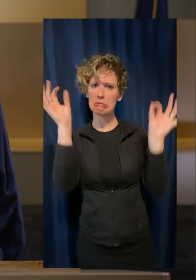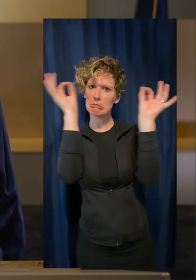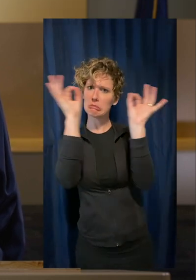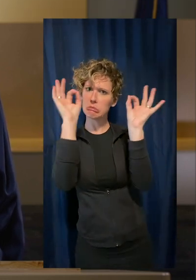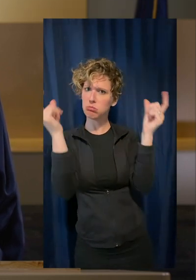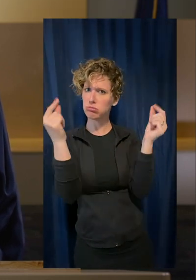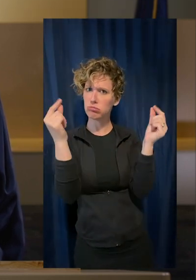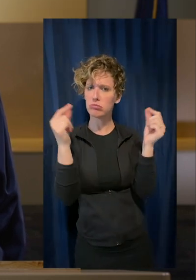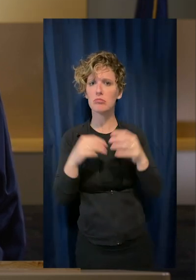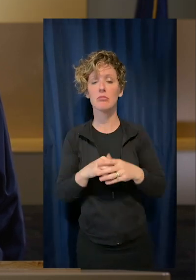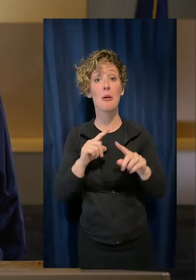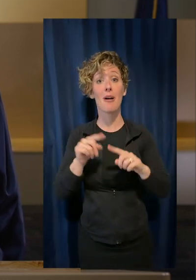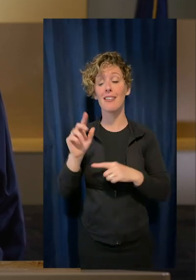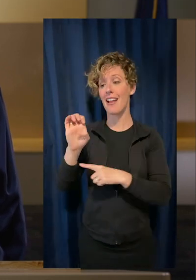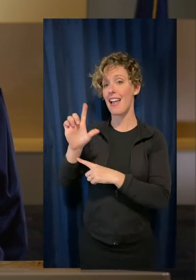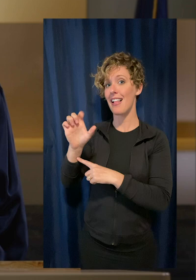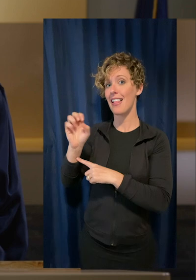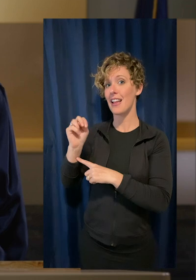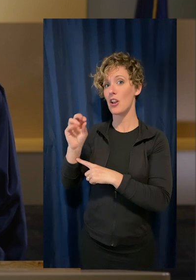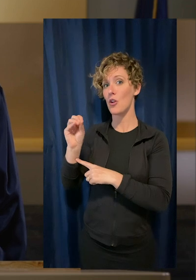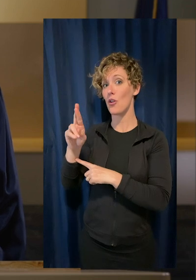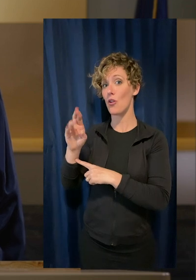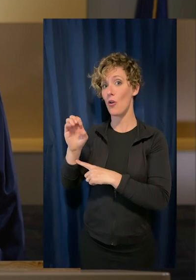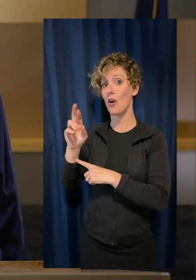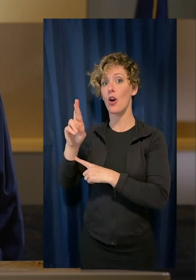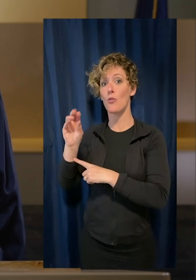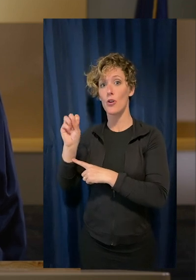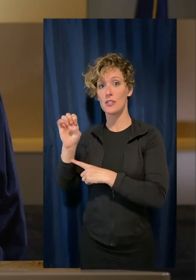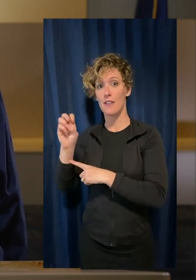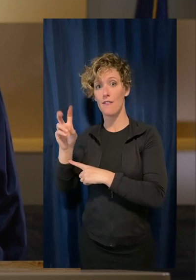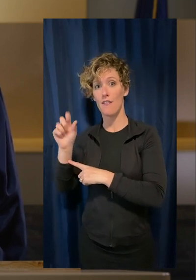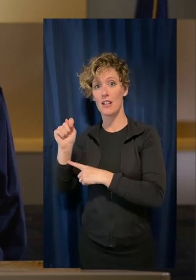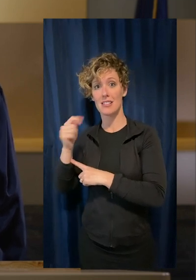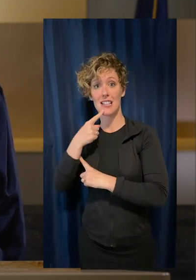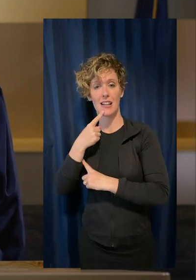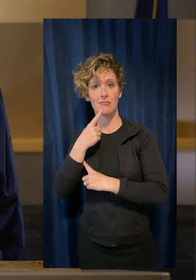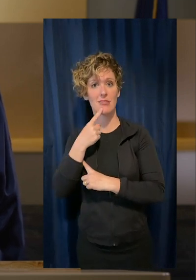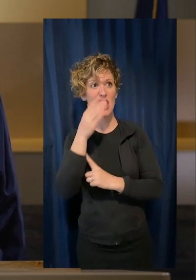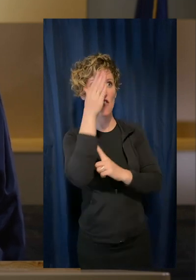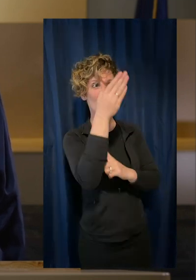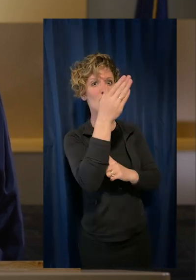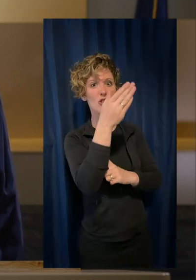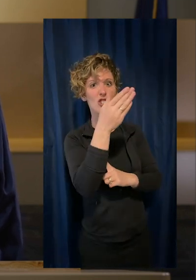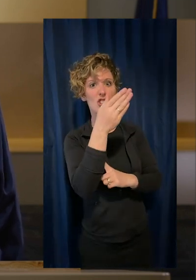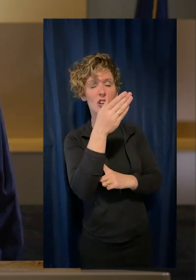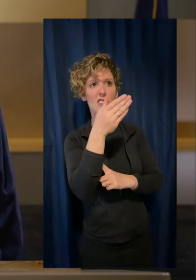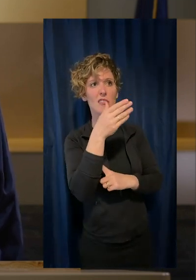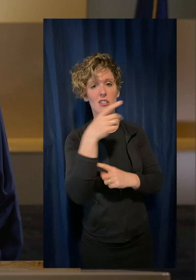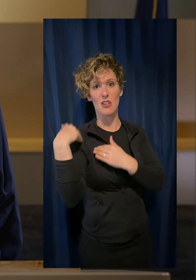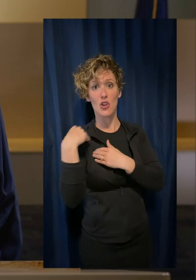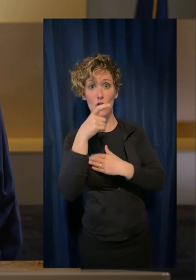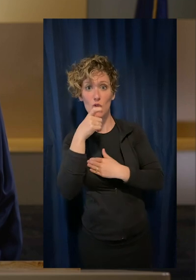take, but as Eleanor Roosevelt once said, the future belongs to those who believe in the beauty of their dreams. As for